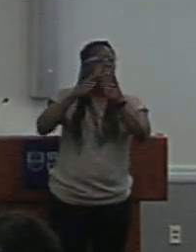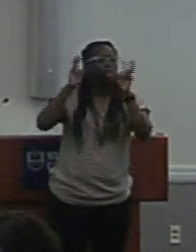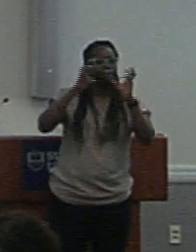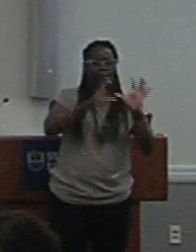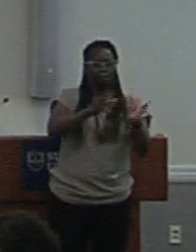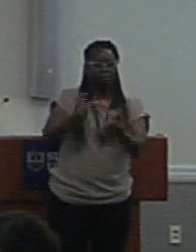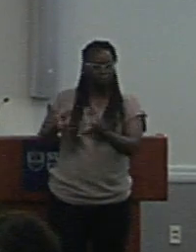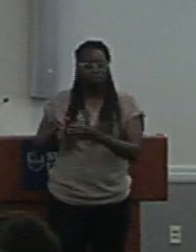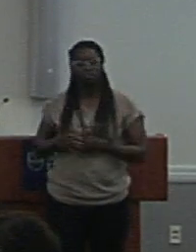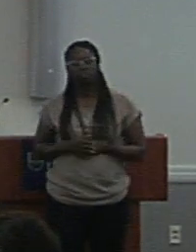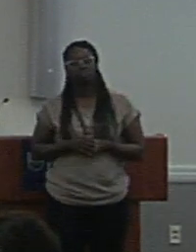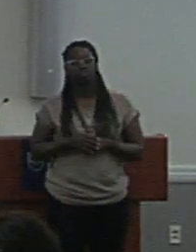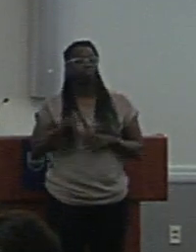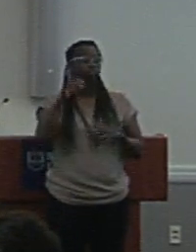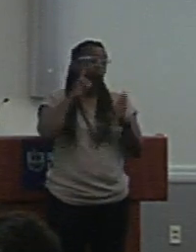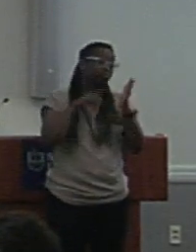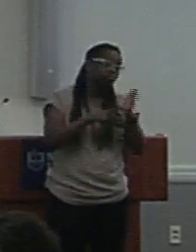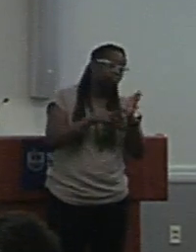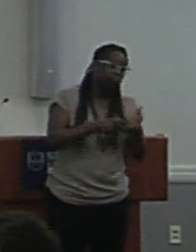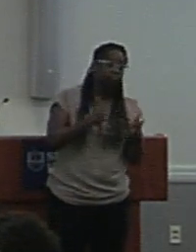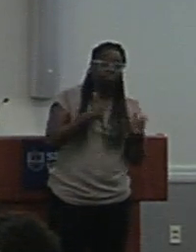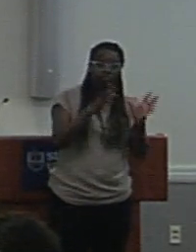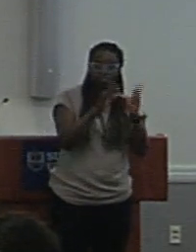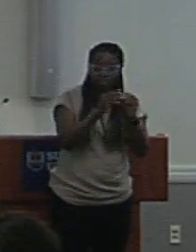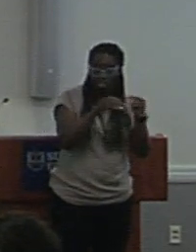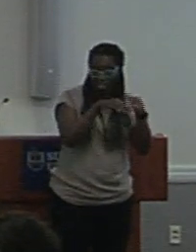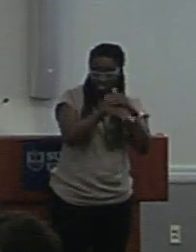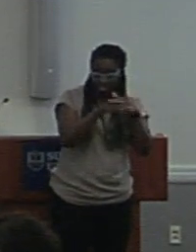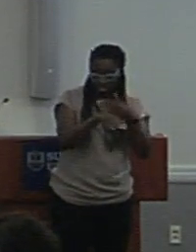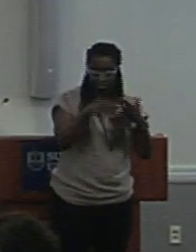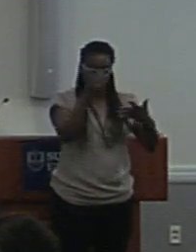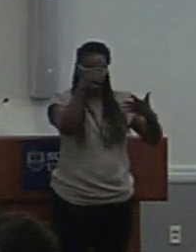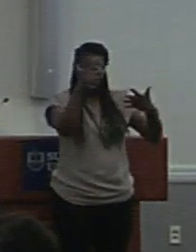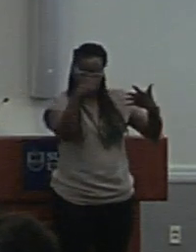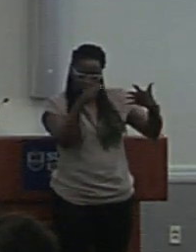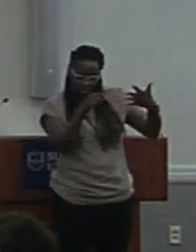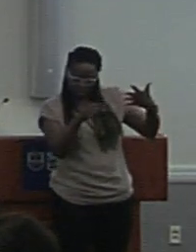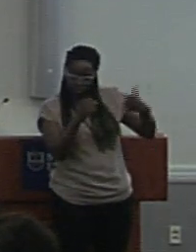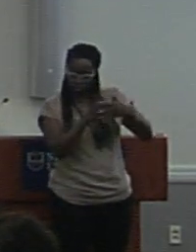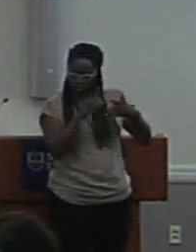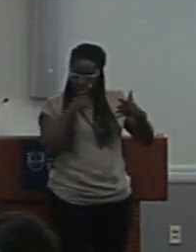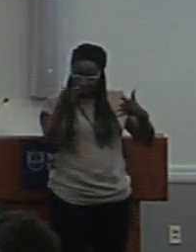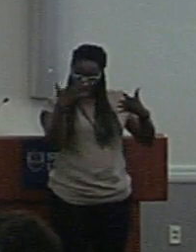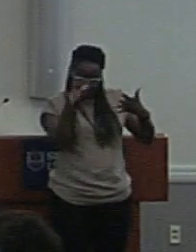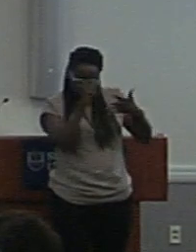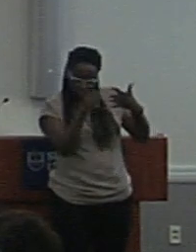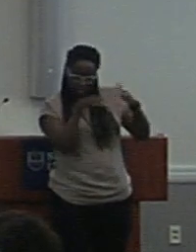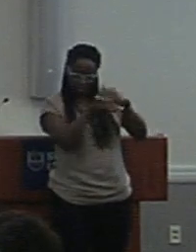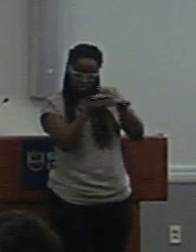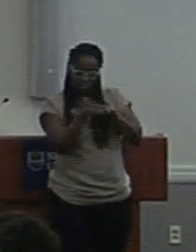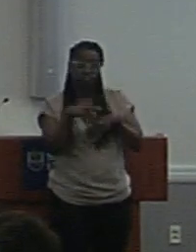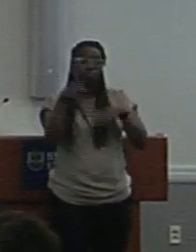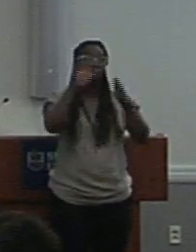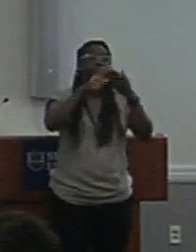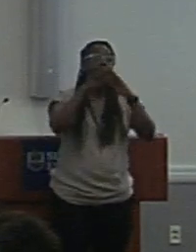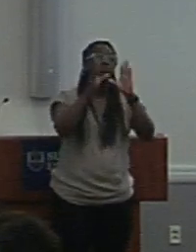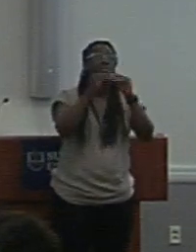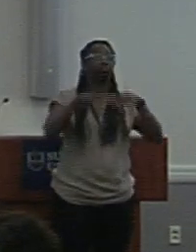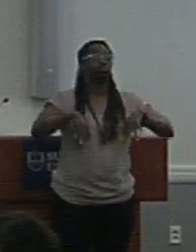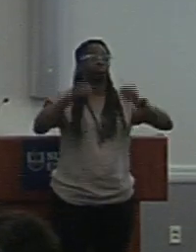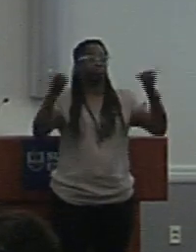accessibilities checklist to ensure that all meetings the city does are accessible, and outreach engagement to ensure that we're paying attention to